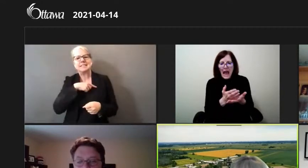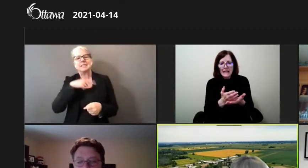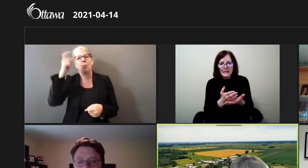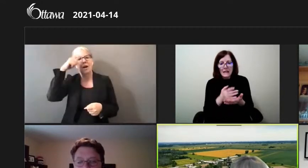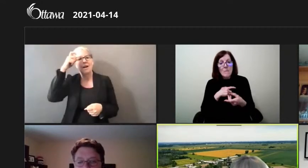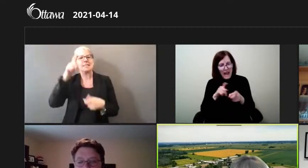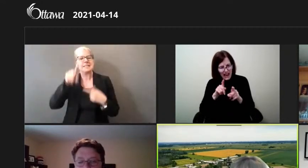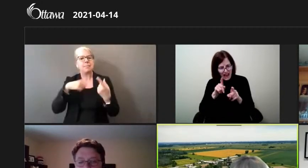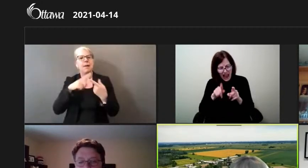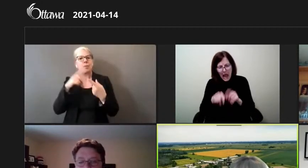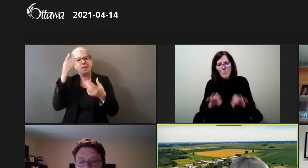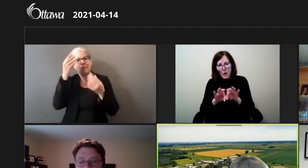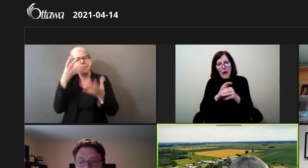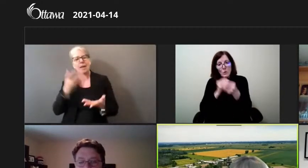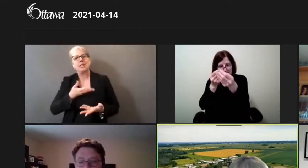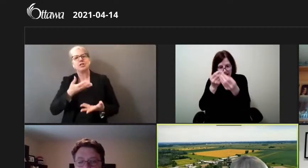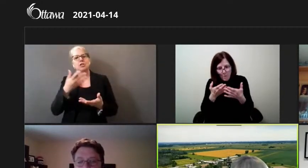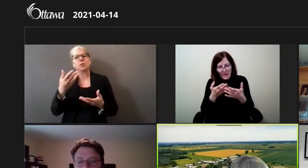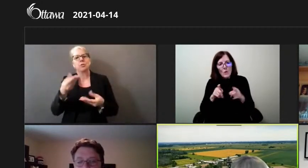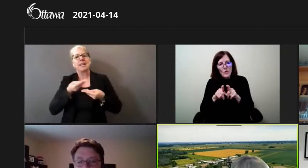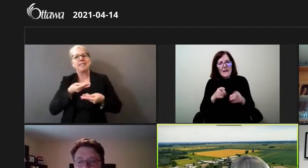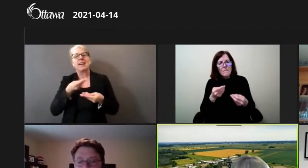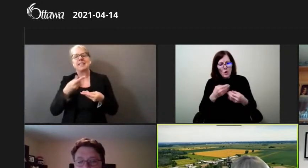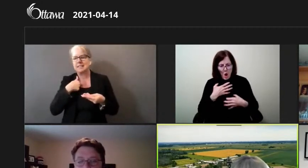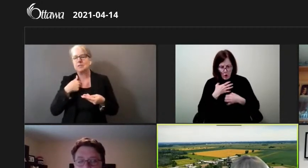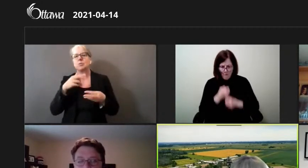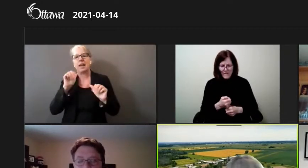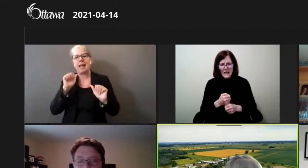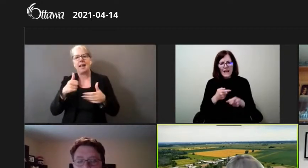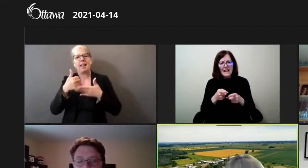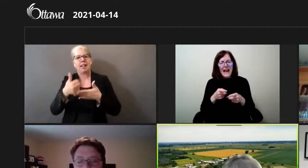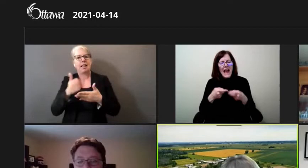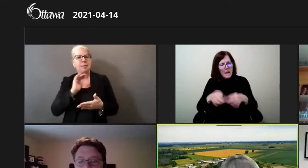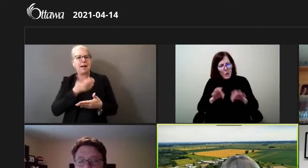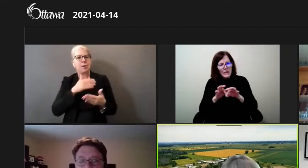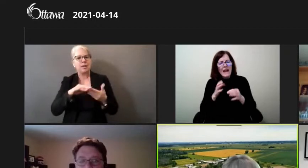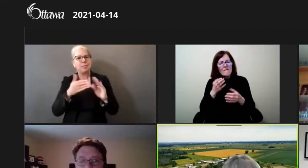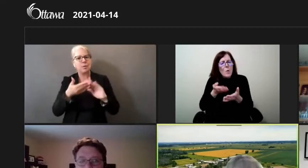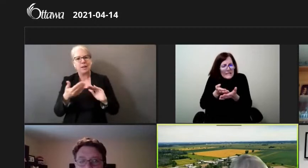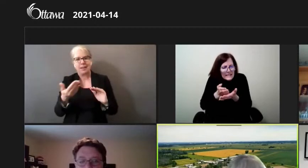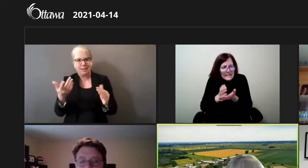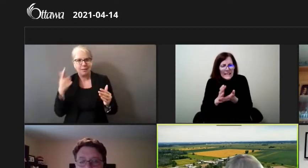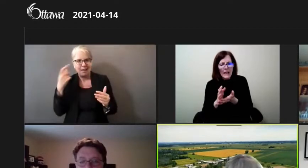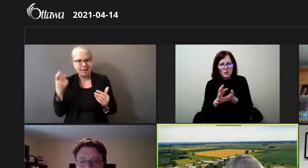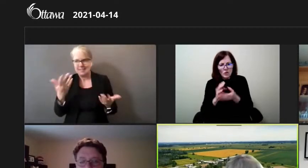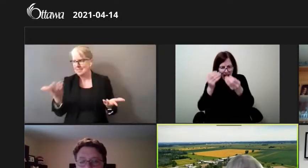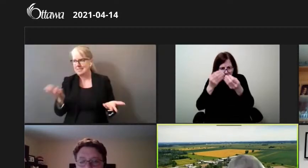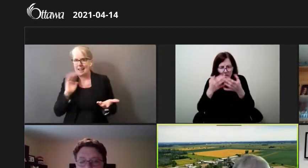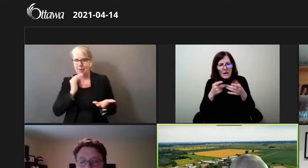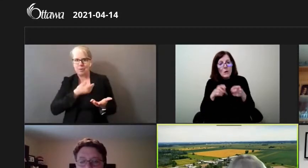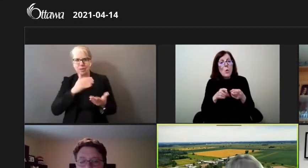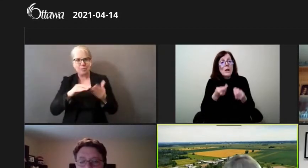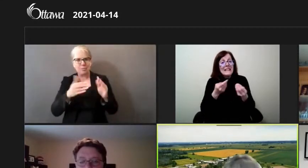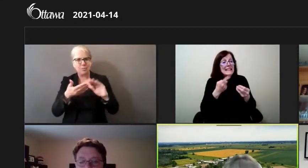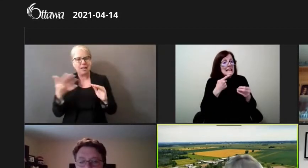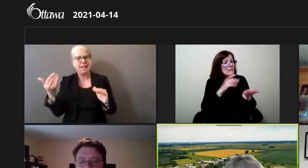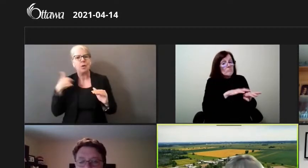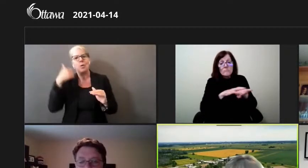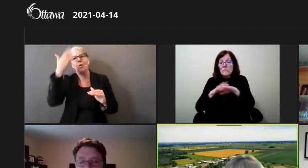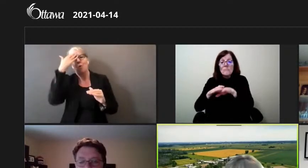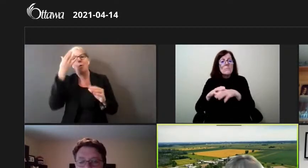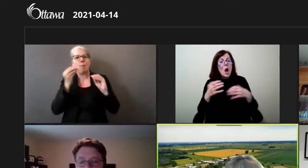the information you give us so that we can help our communities. Because guess what? In our communities, we know more than